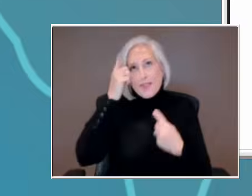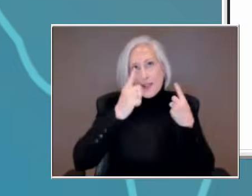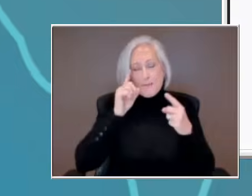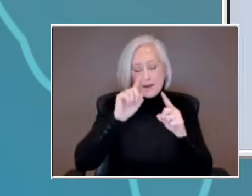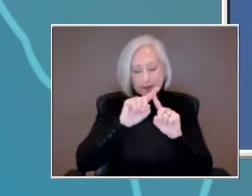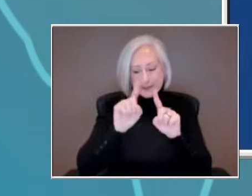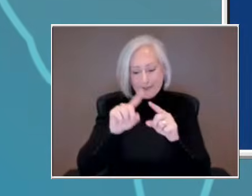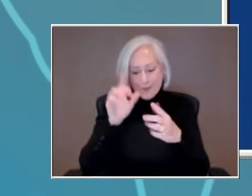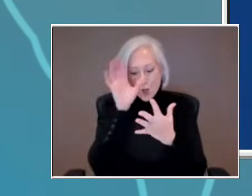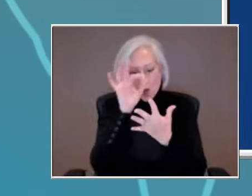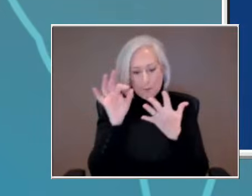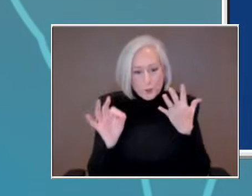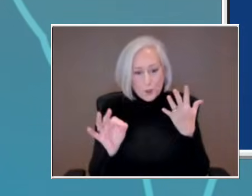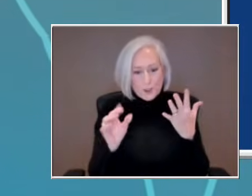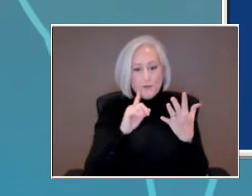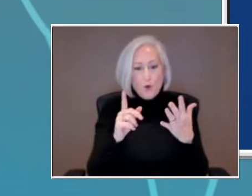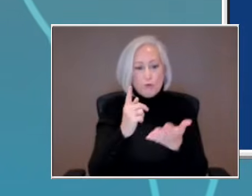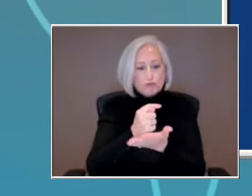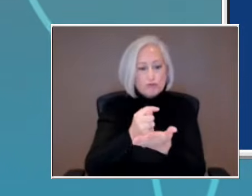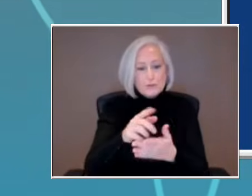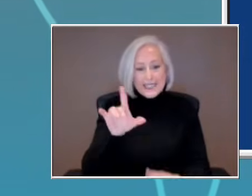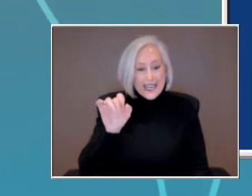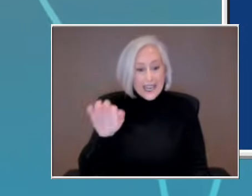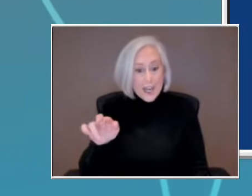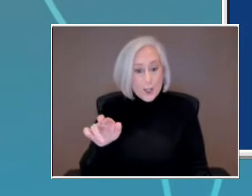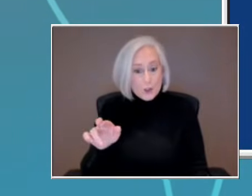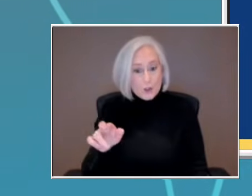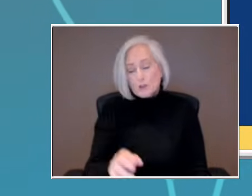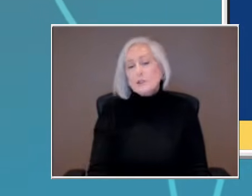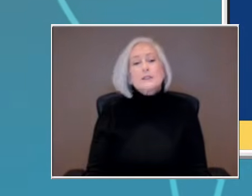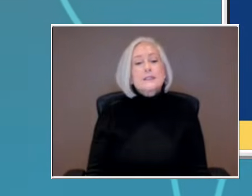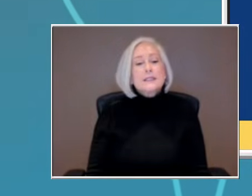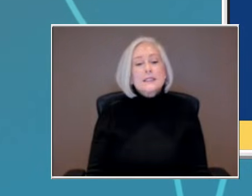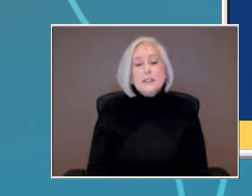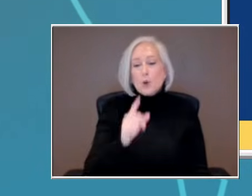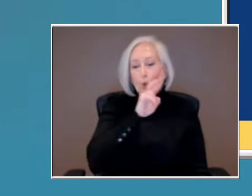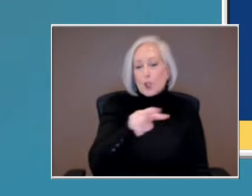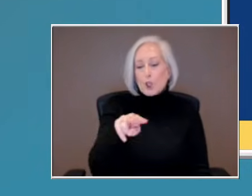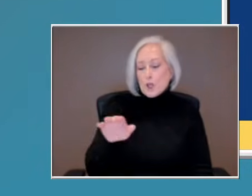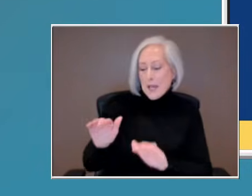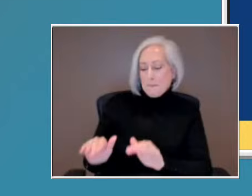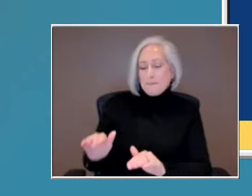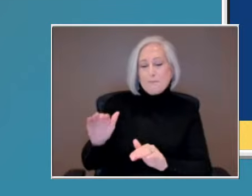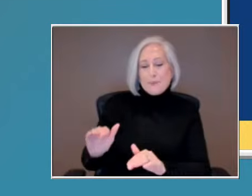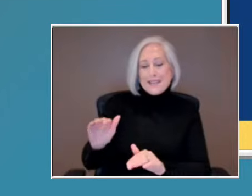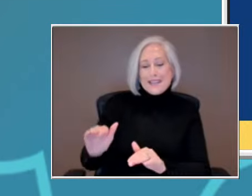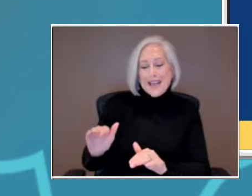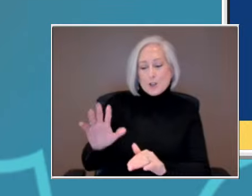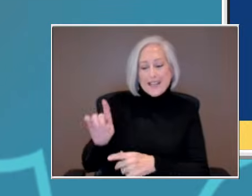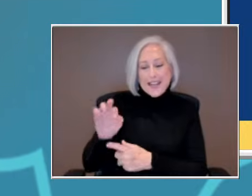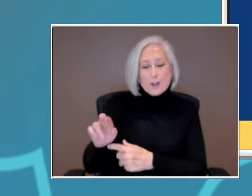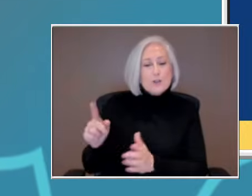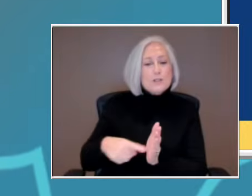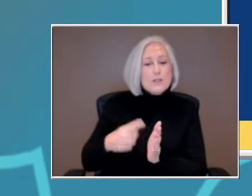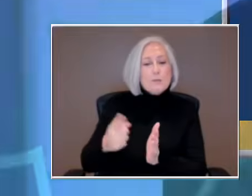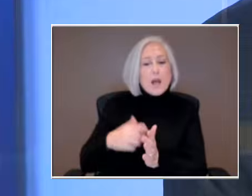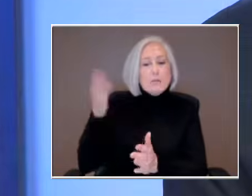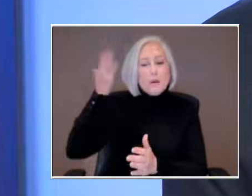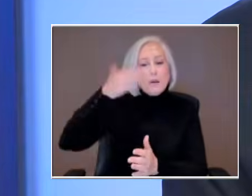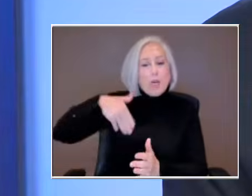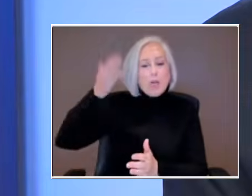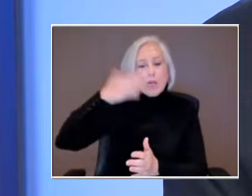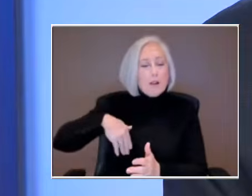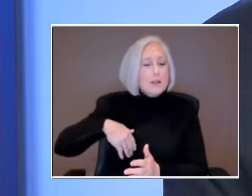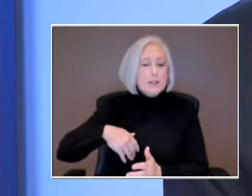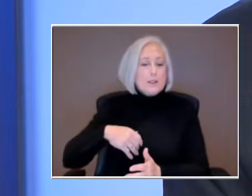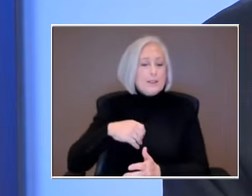now. And we look at pediatric cancer is kind of overlooked in some ways. They're not just small